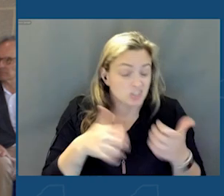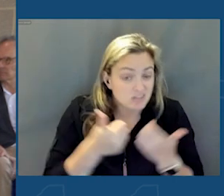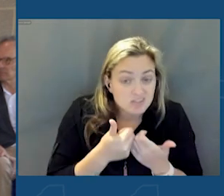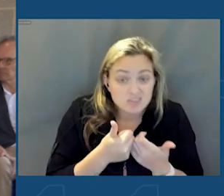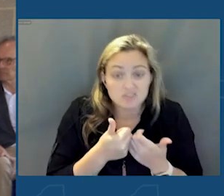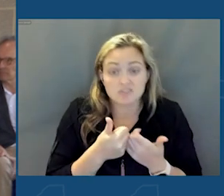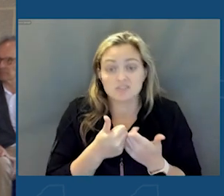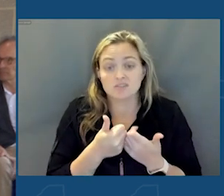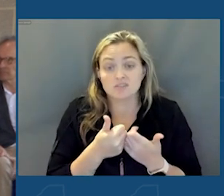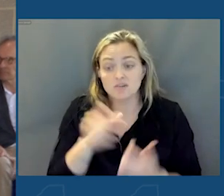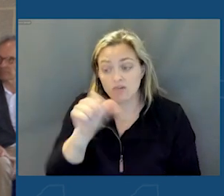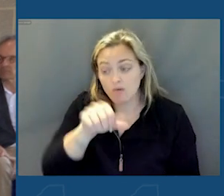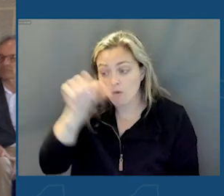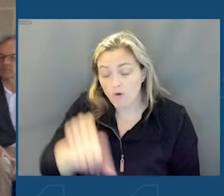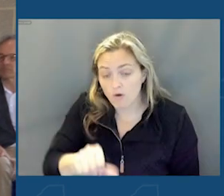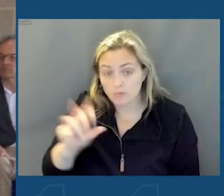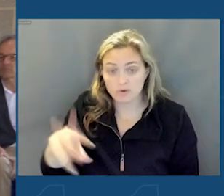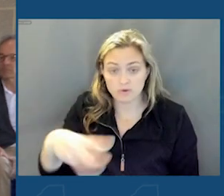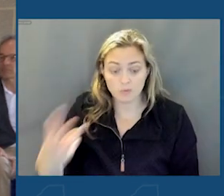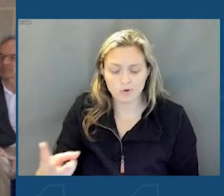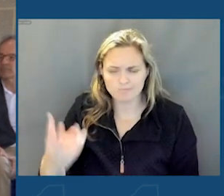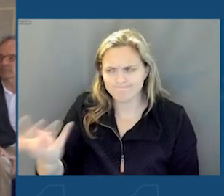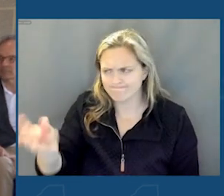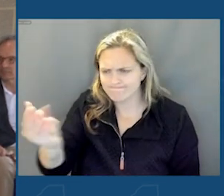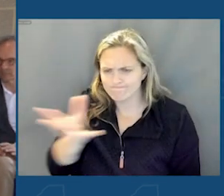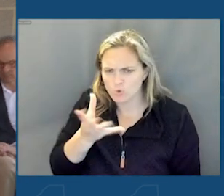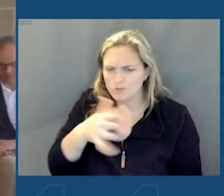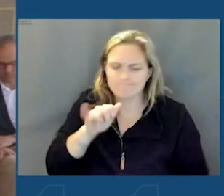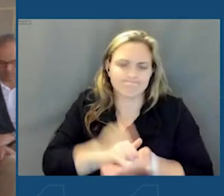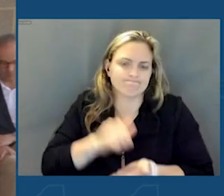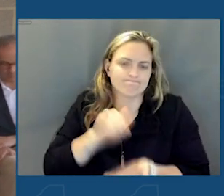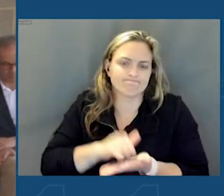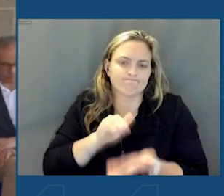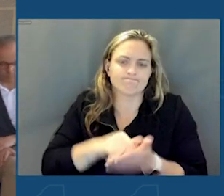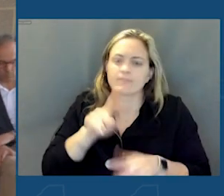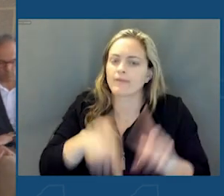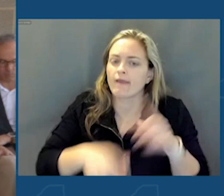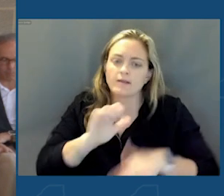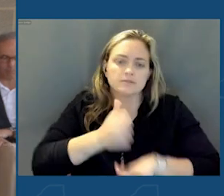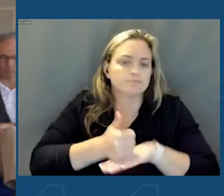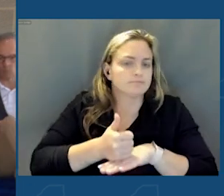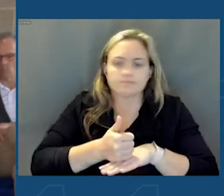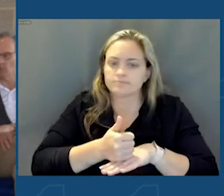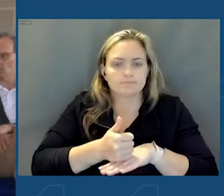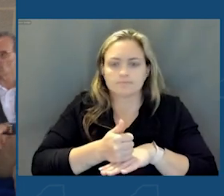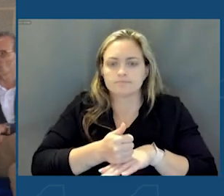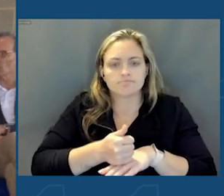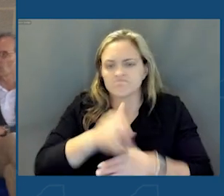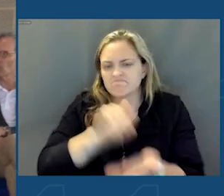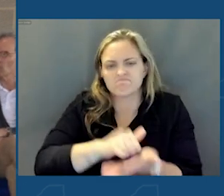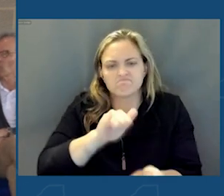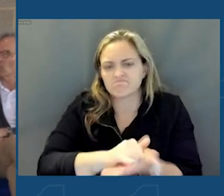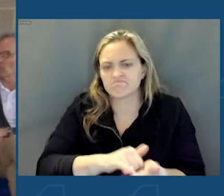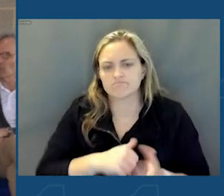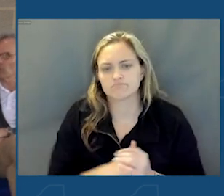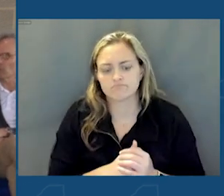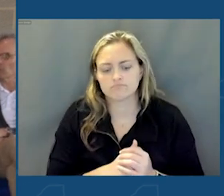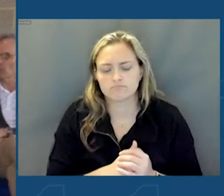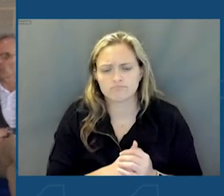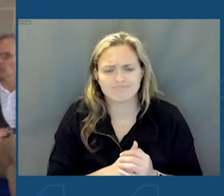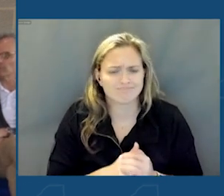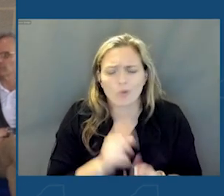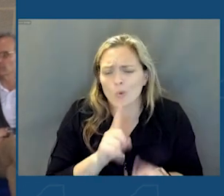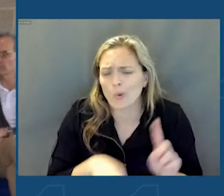Albany and Washington told us it was impossible to establish the cemetery here, that it could not be